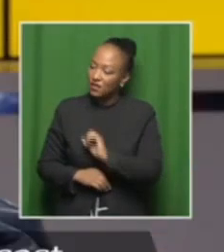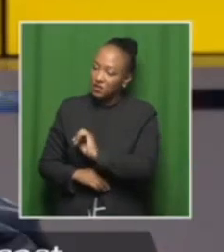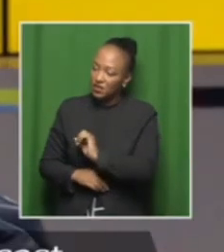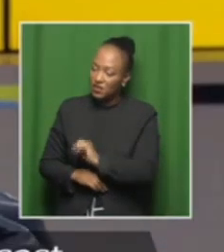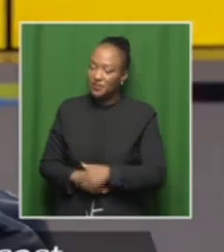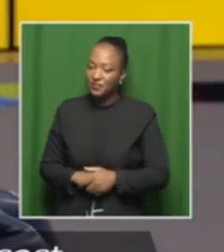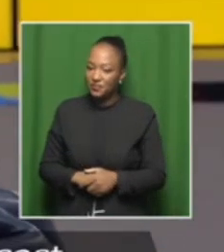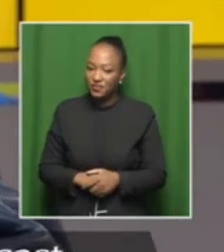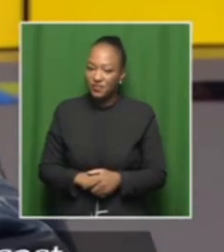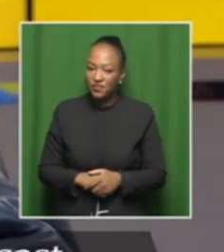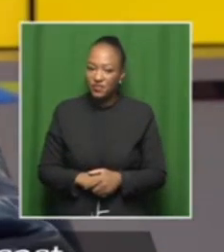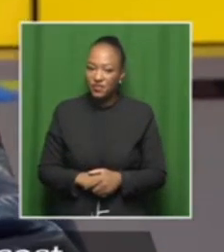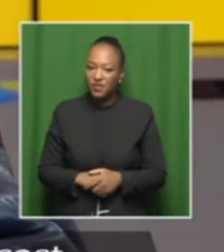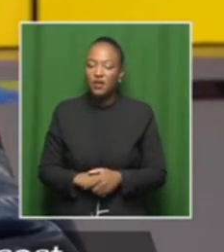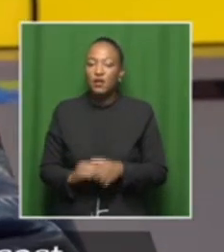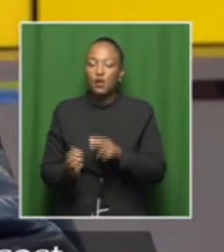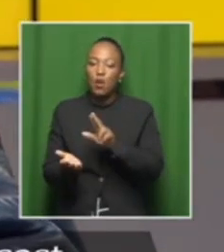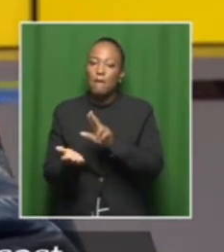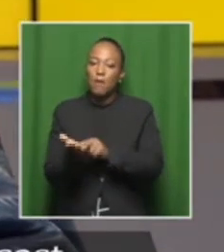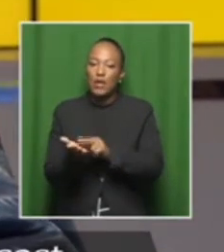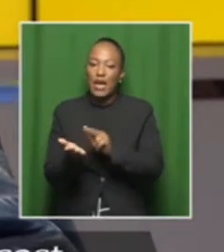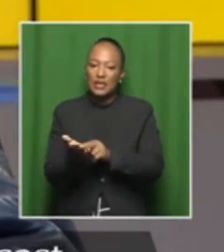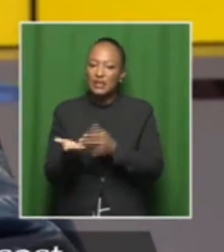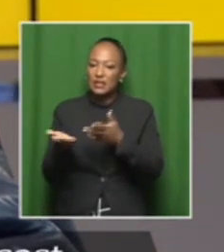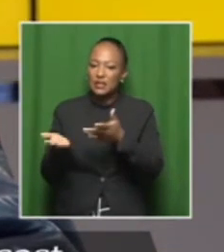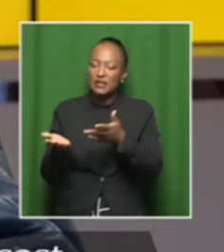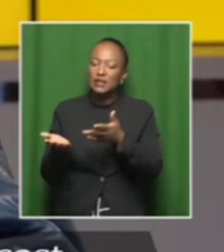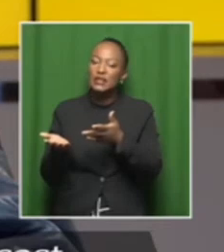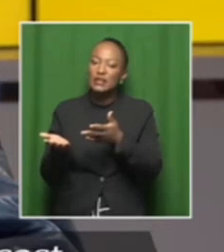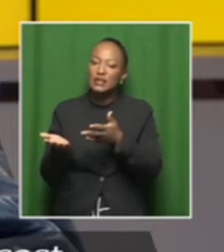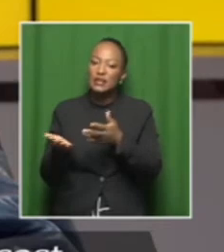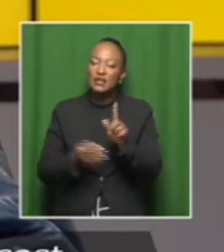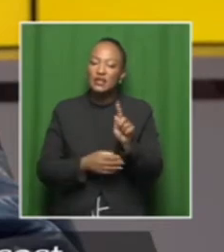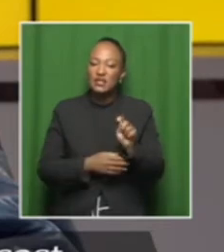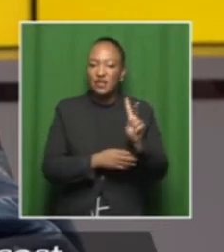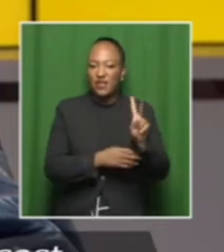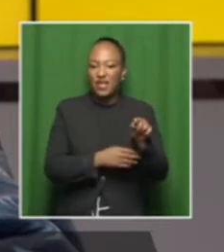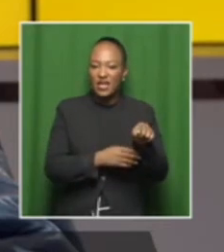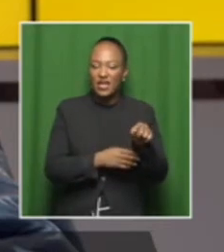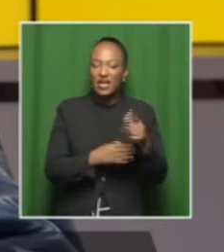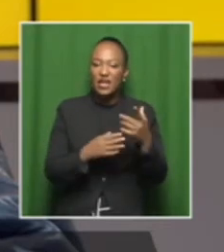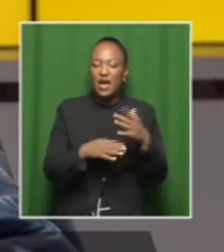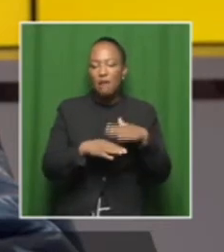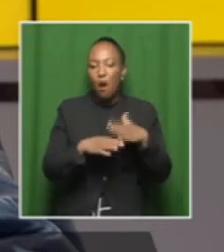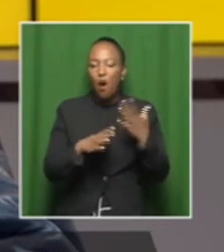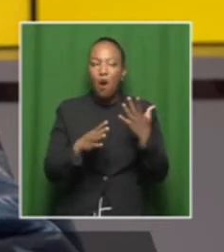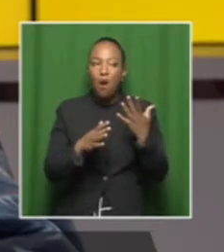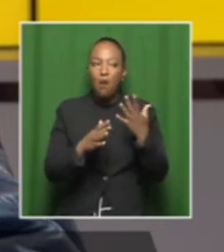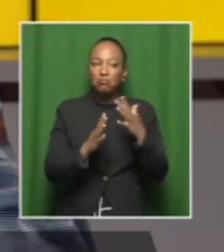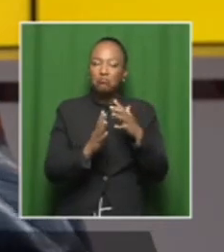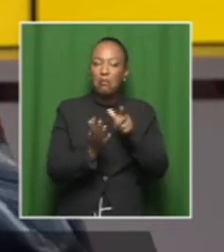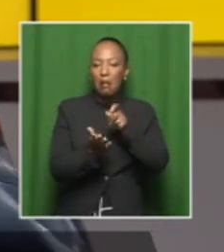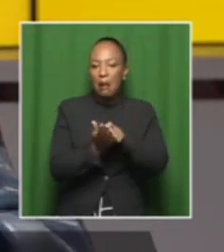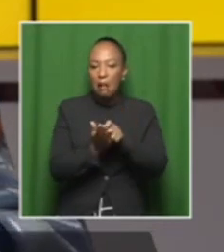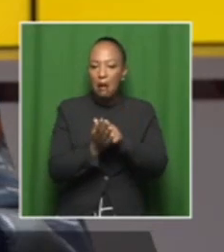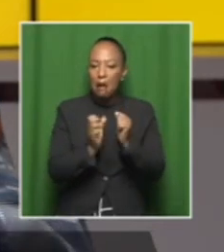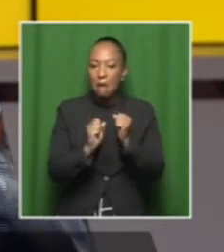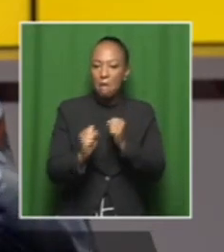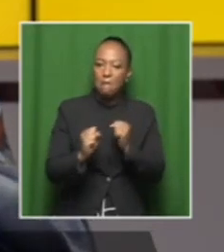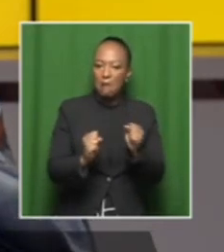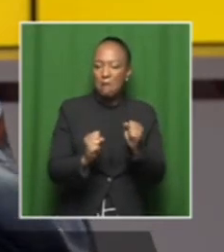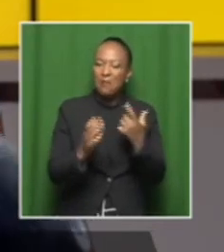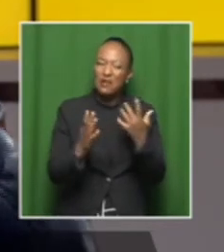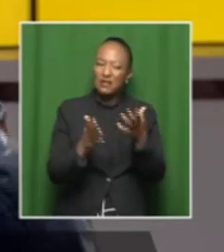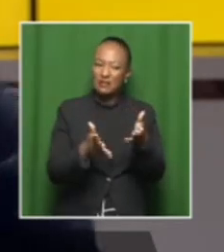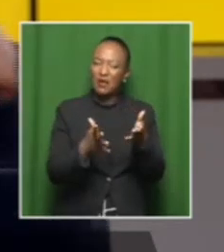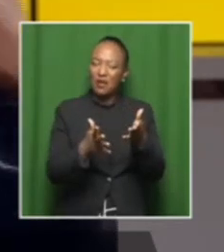podcasting is unfiltered and so raw, Yeah. it's made TV look a bit staged and less lucrative, in my opinion,